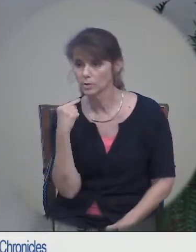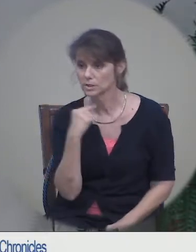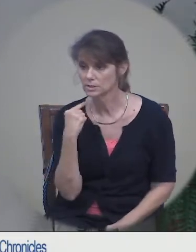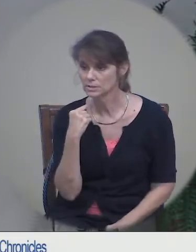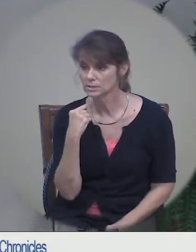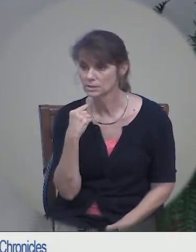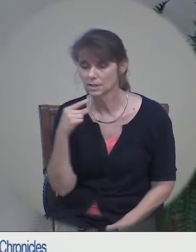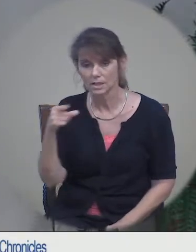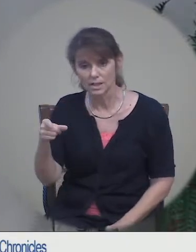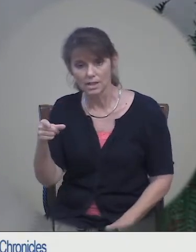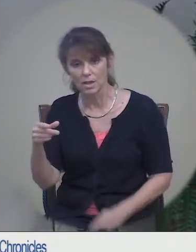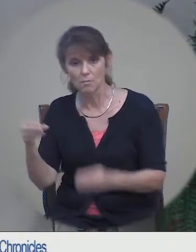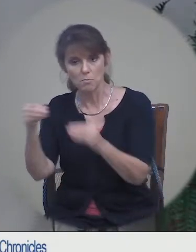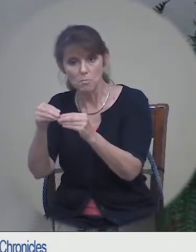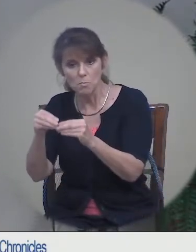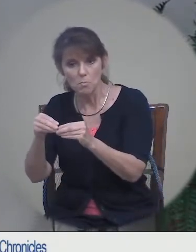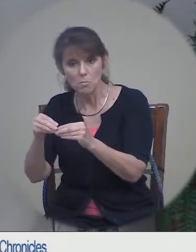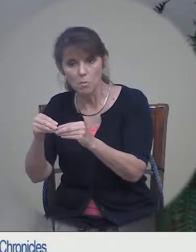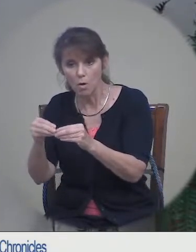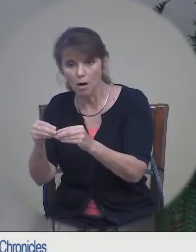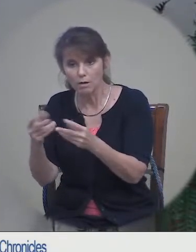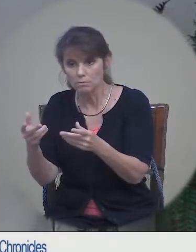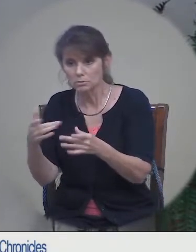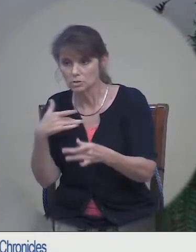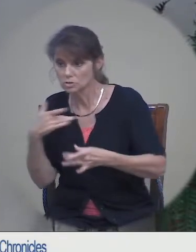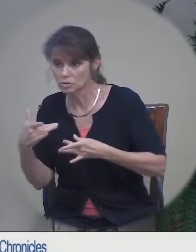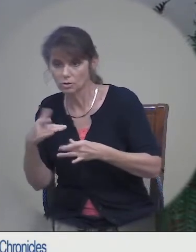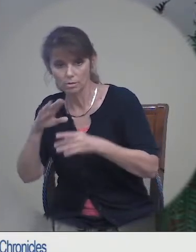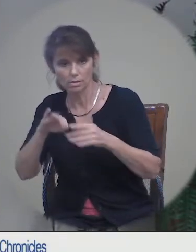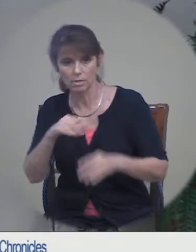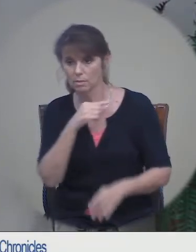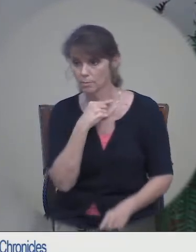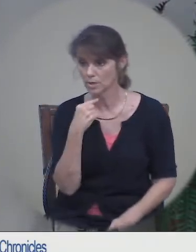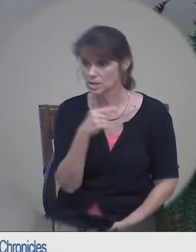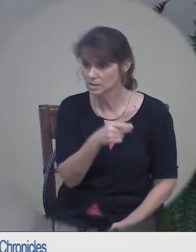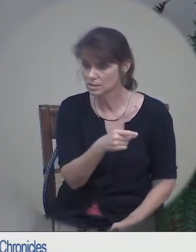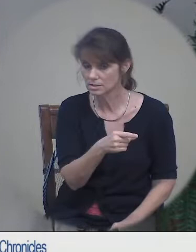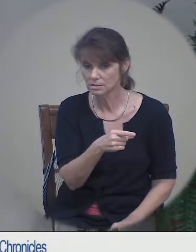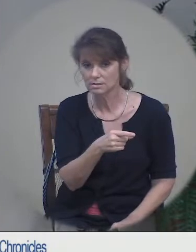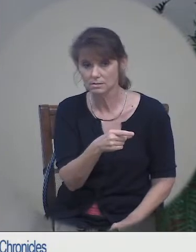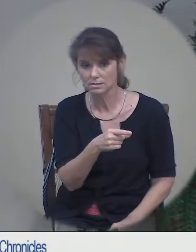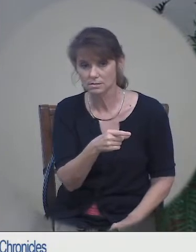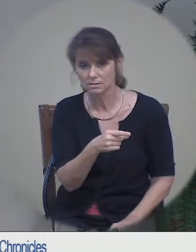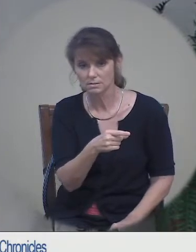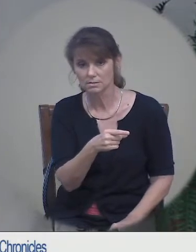think that's just puzzling, but I think it's also insightful.